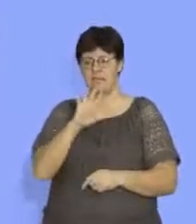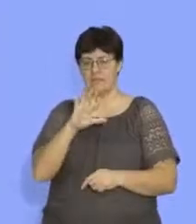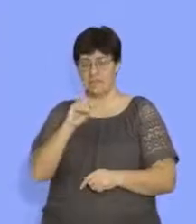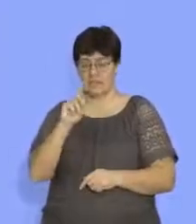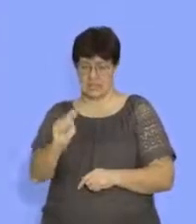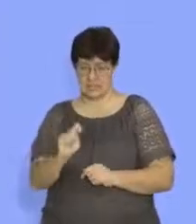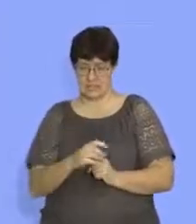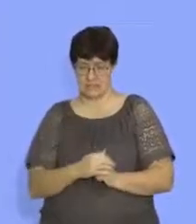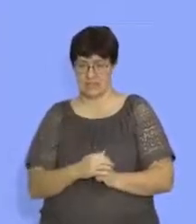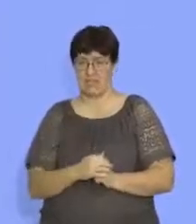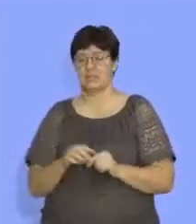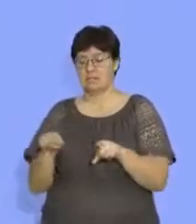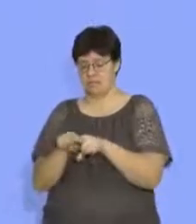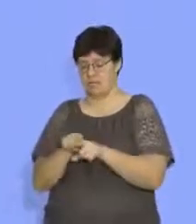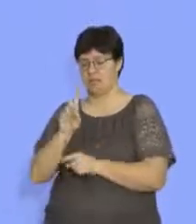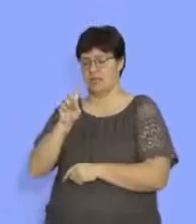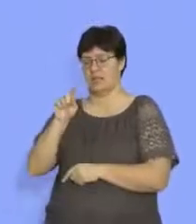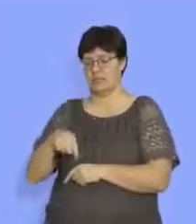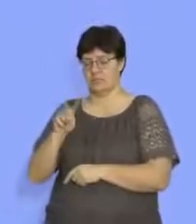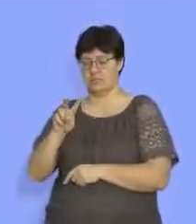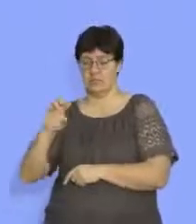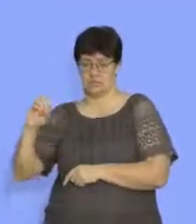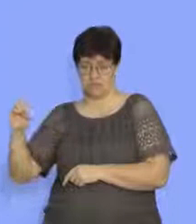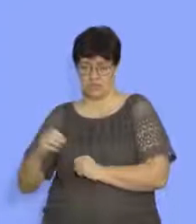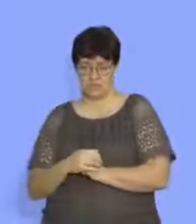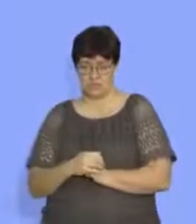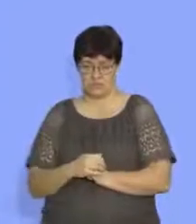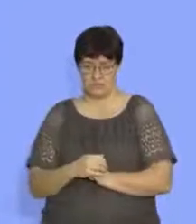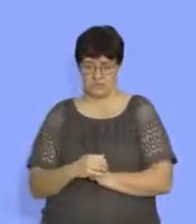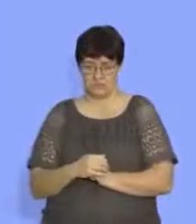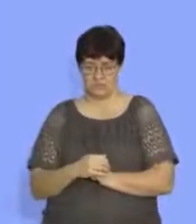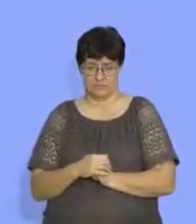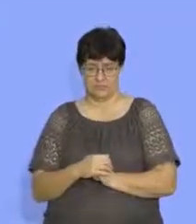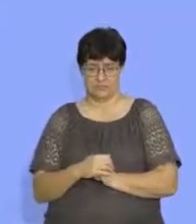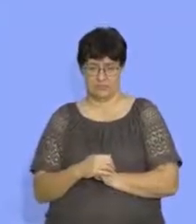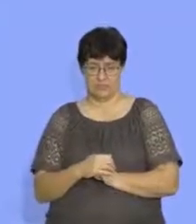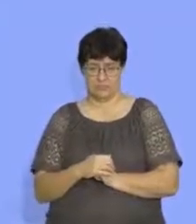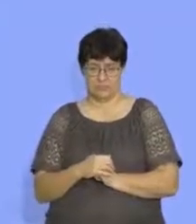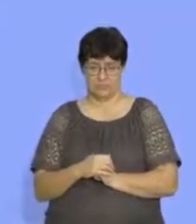was 350 T, and this is equals to